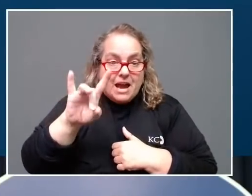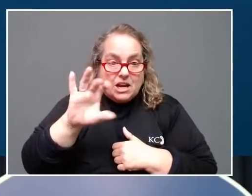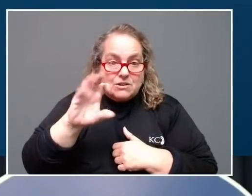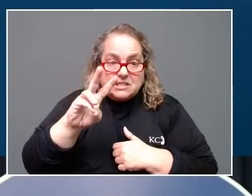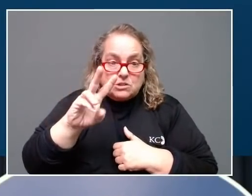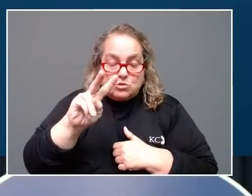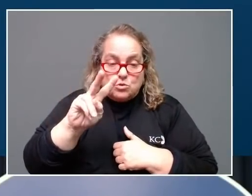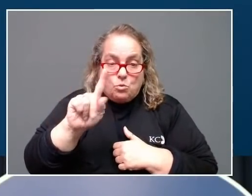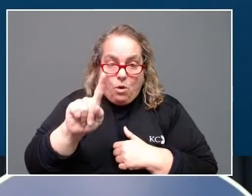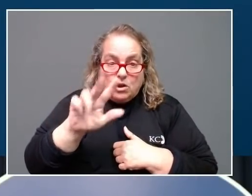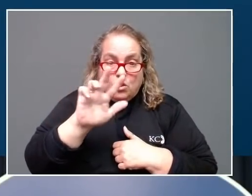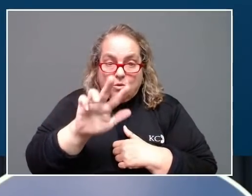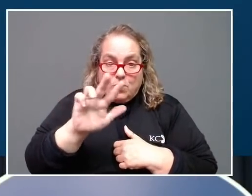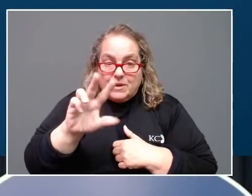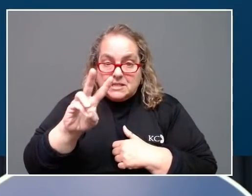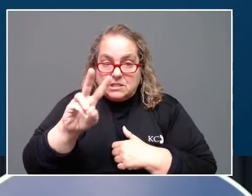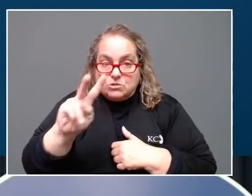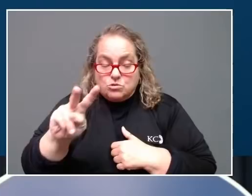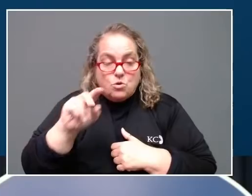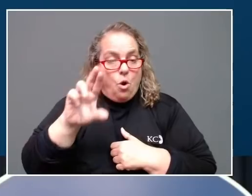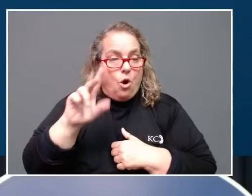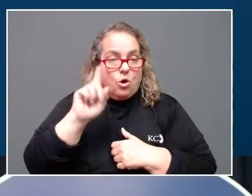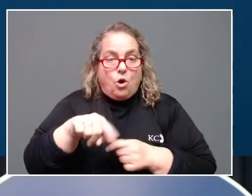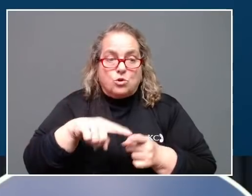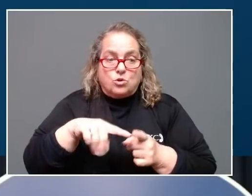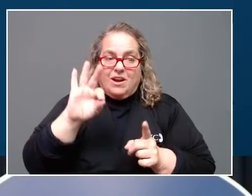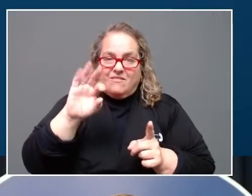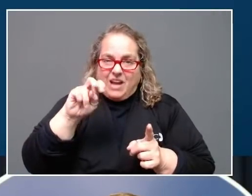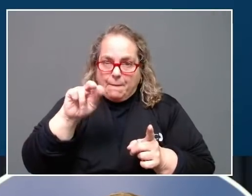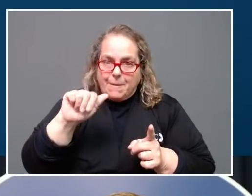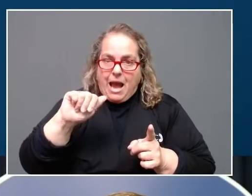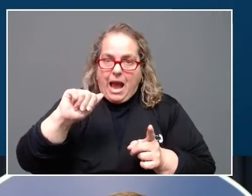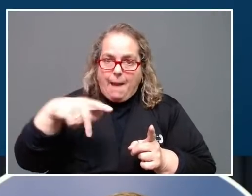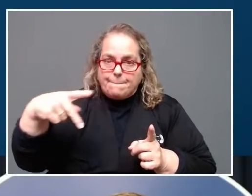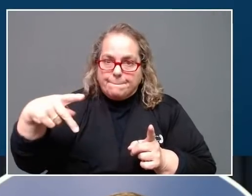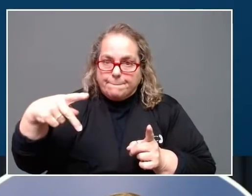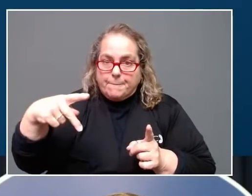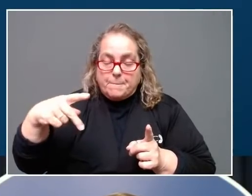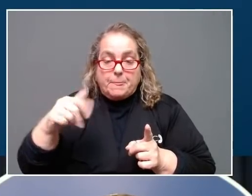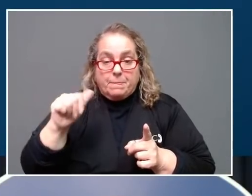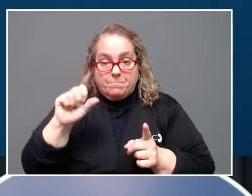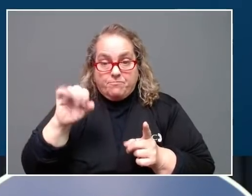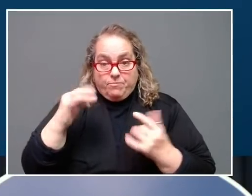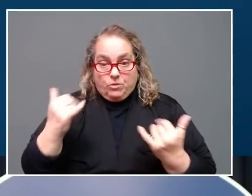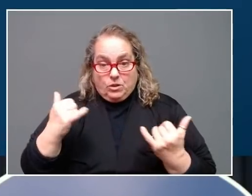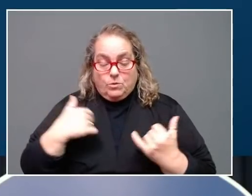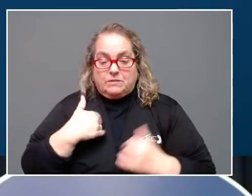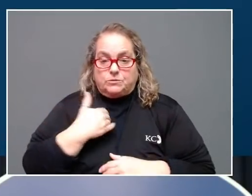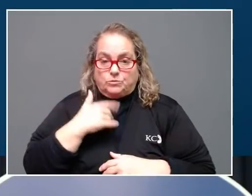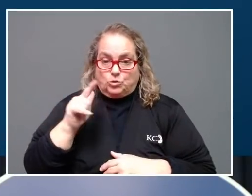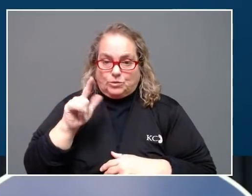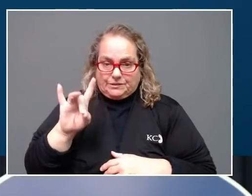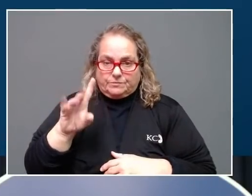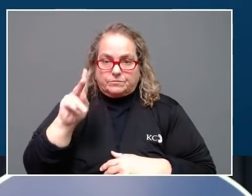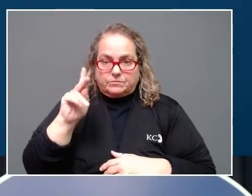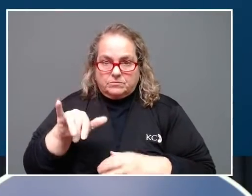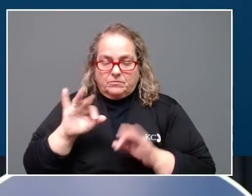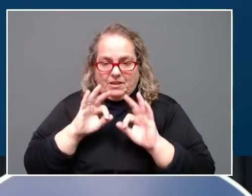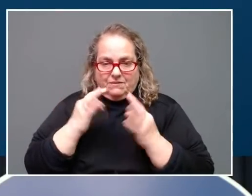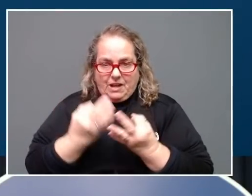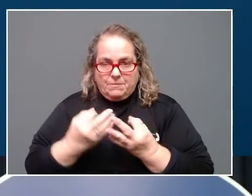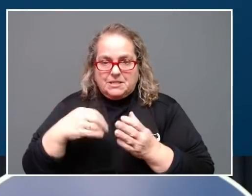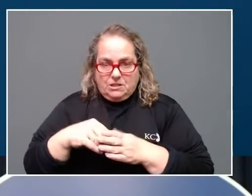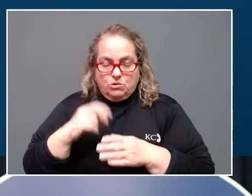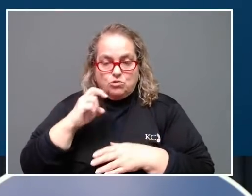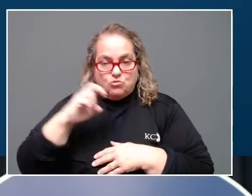800-621-3362, or you can go to the FEMA app. As of today, we have 28 Kentucky families in travel trailers.